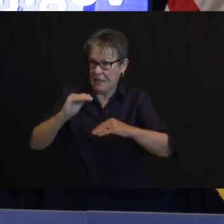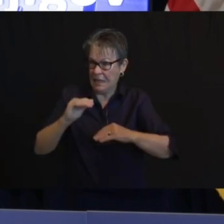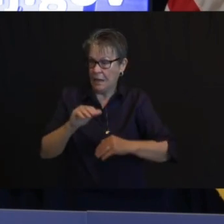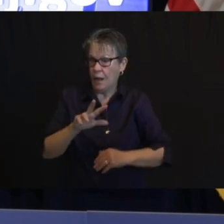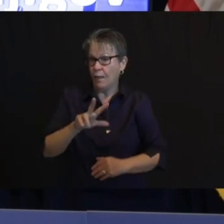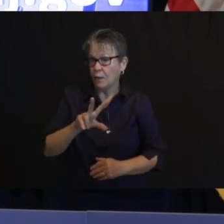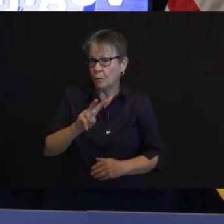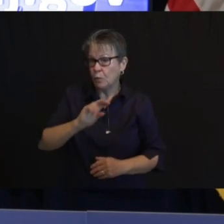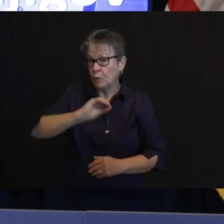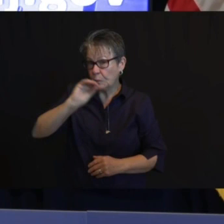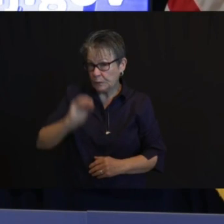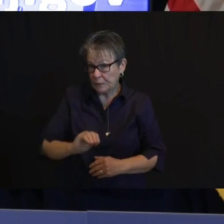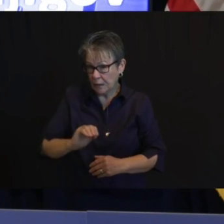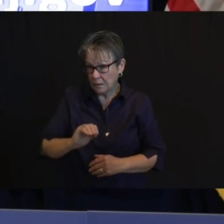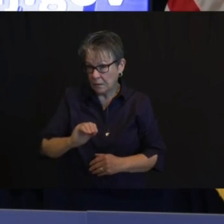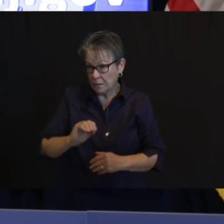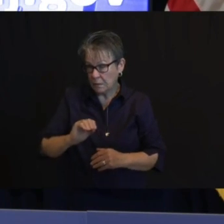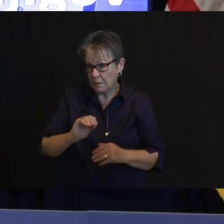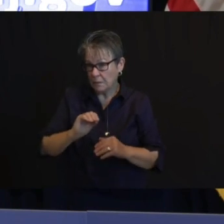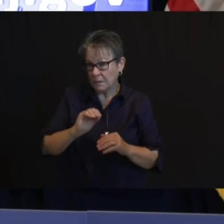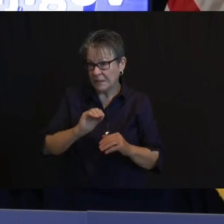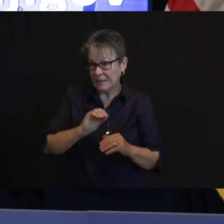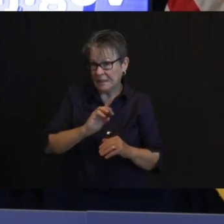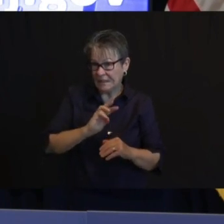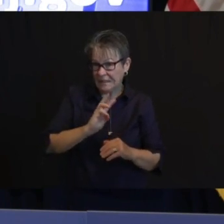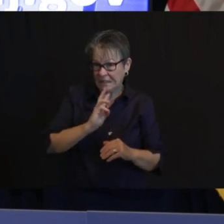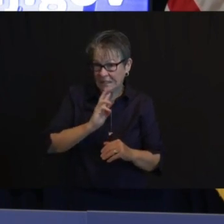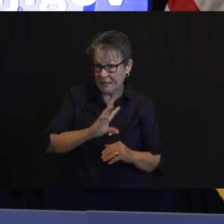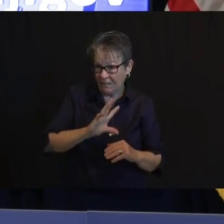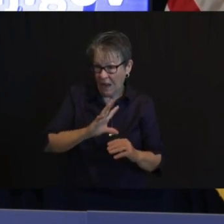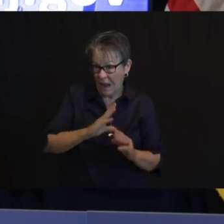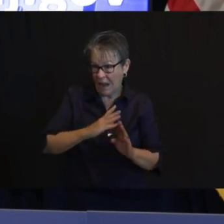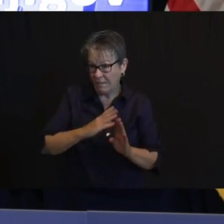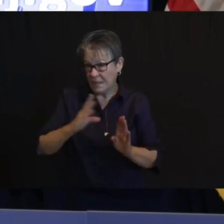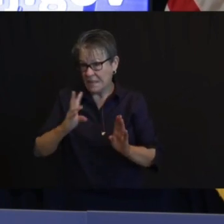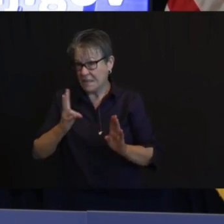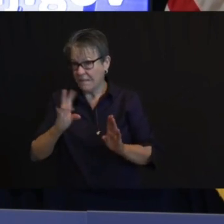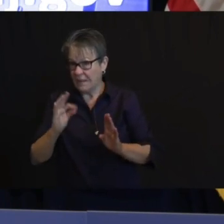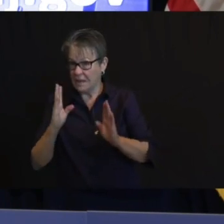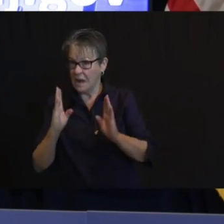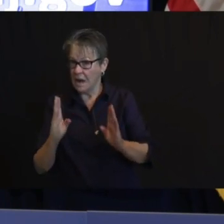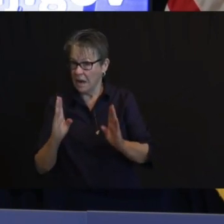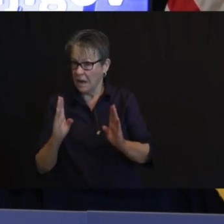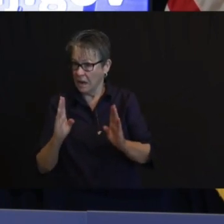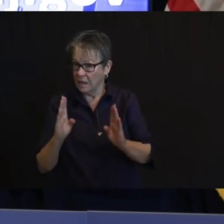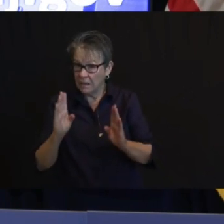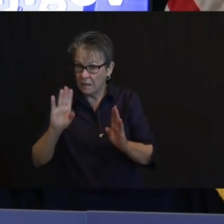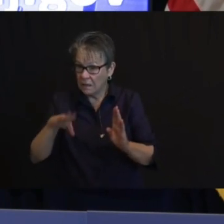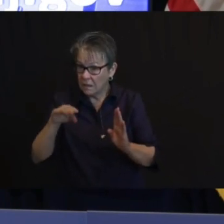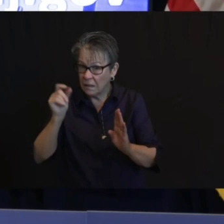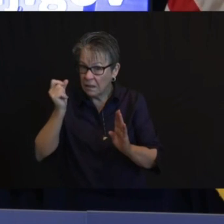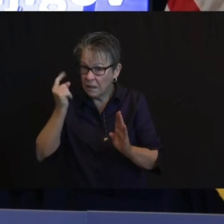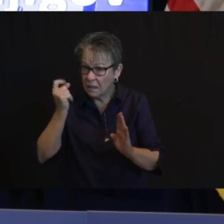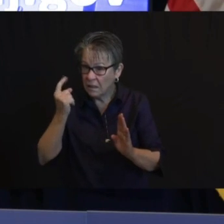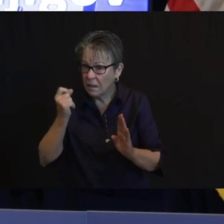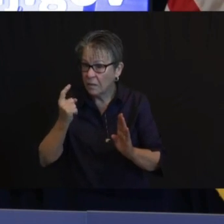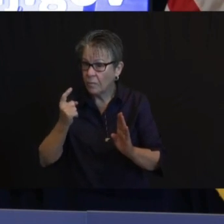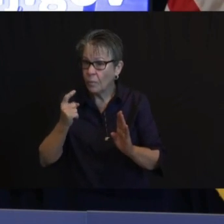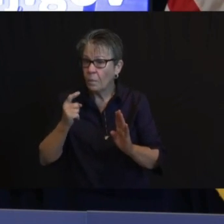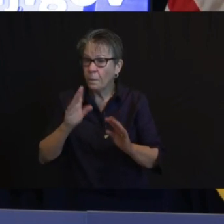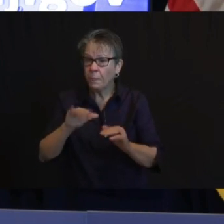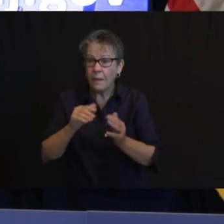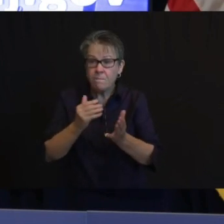individuals between the ages of 65 and 79. However, our new cases